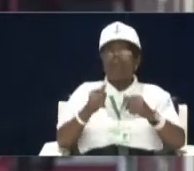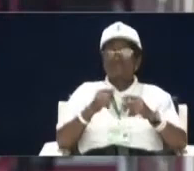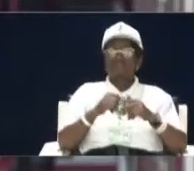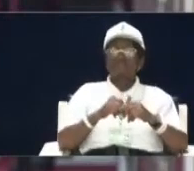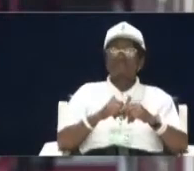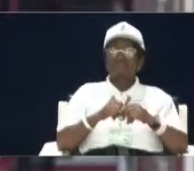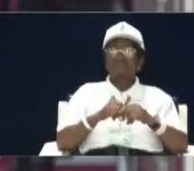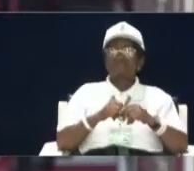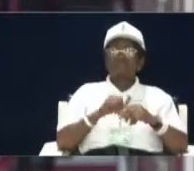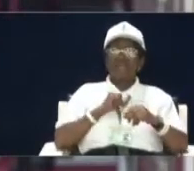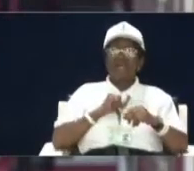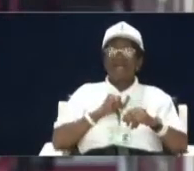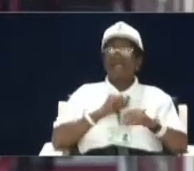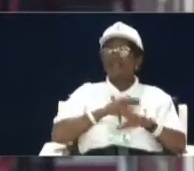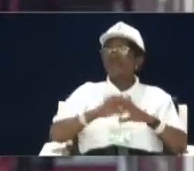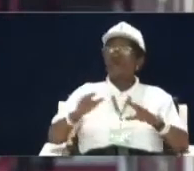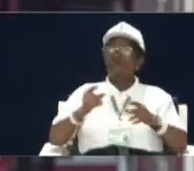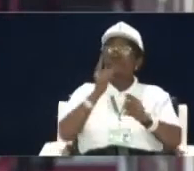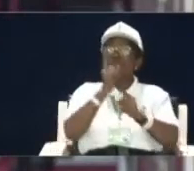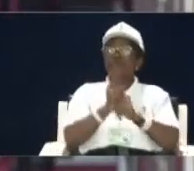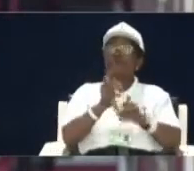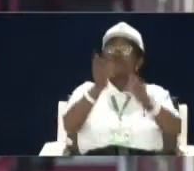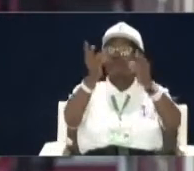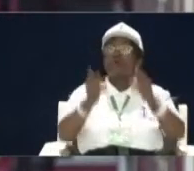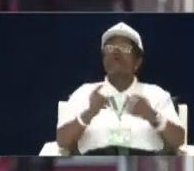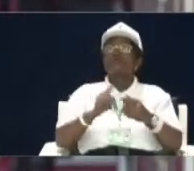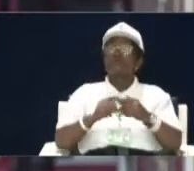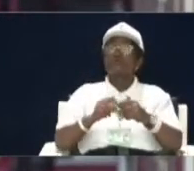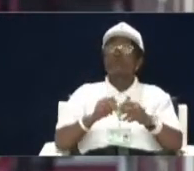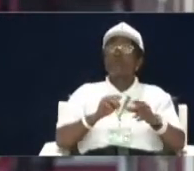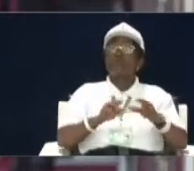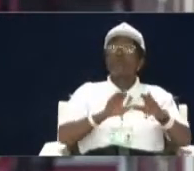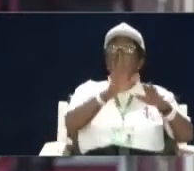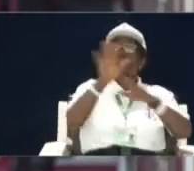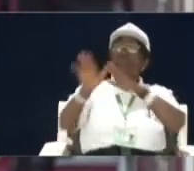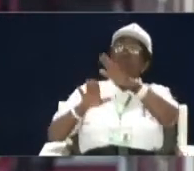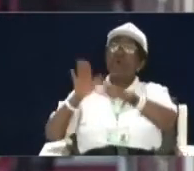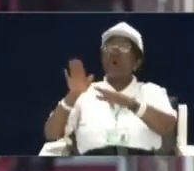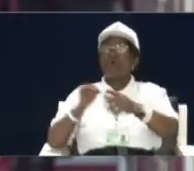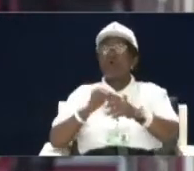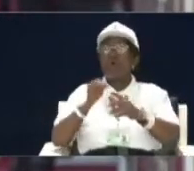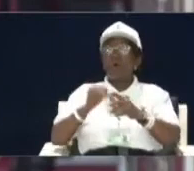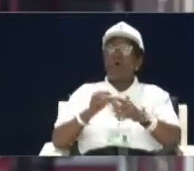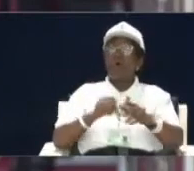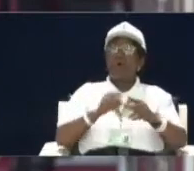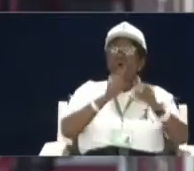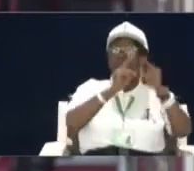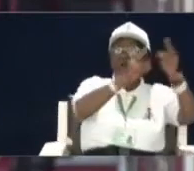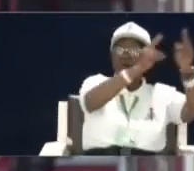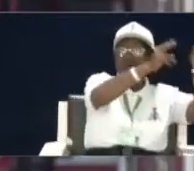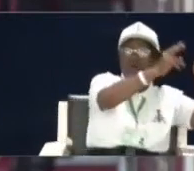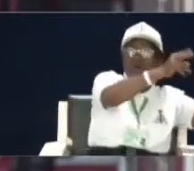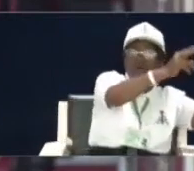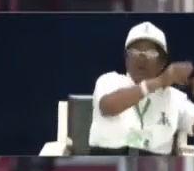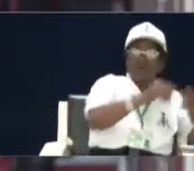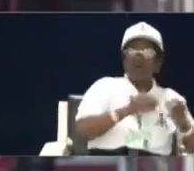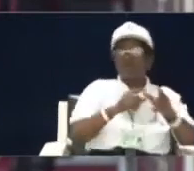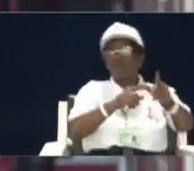I don't just want to walk, not just to run, not just to fly.